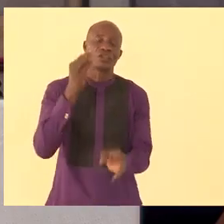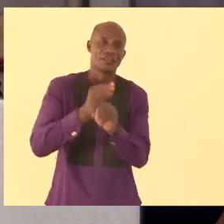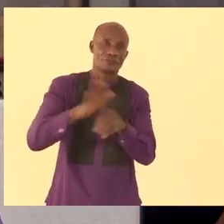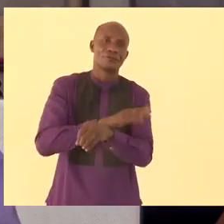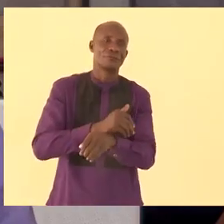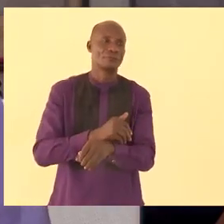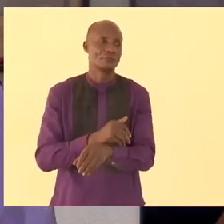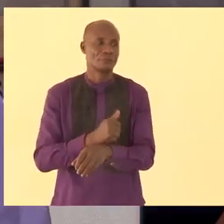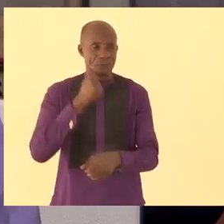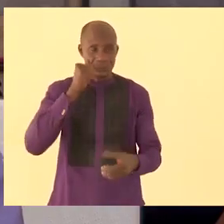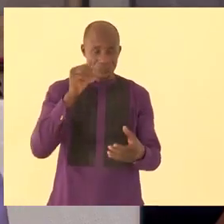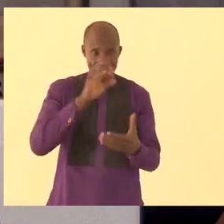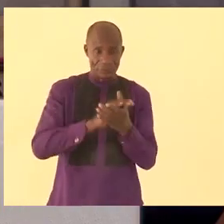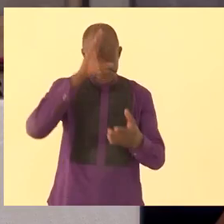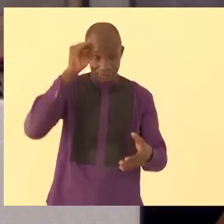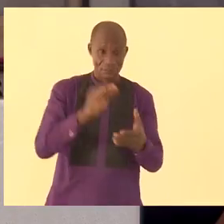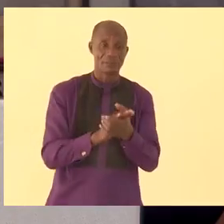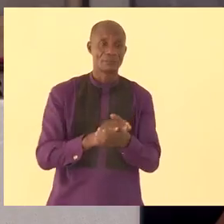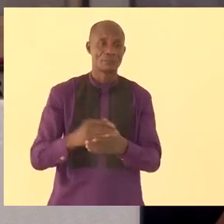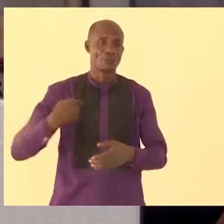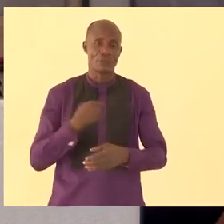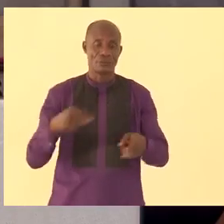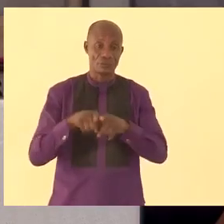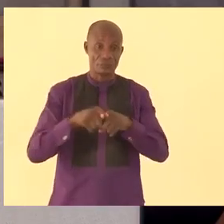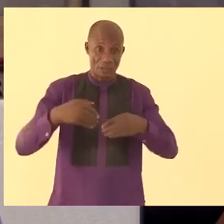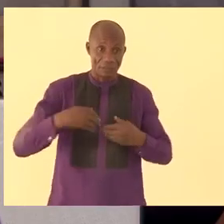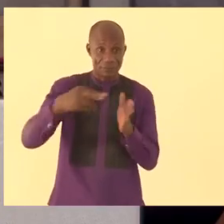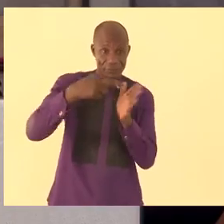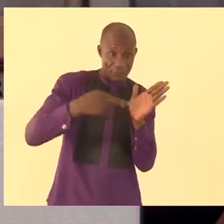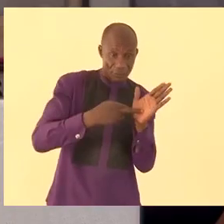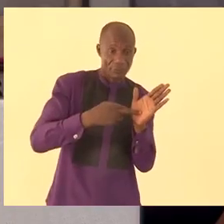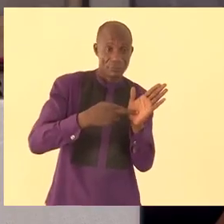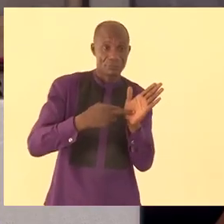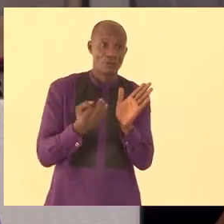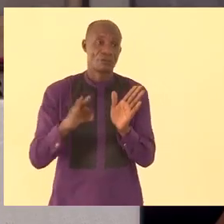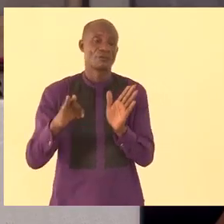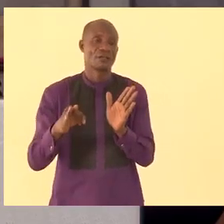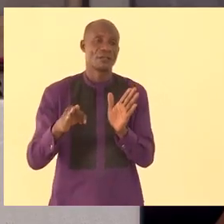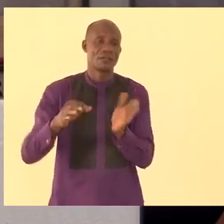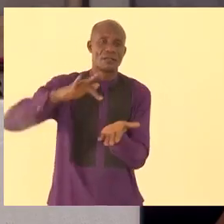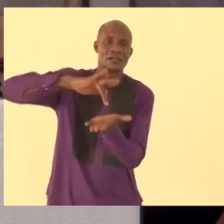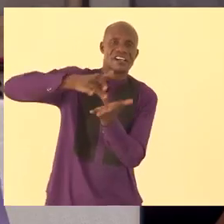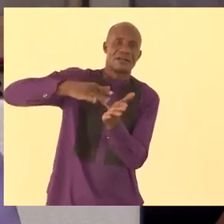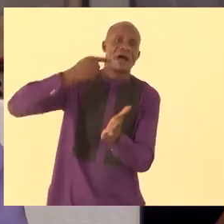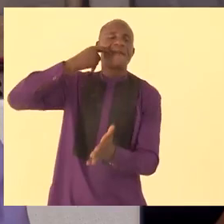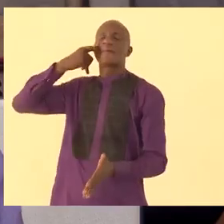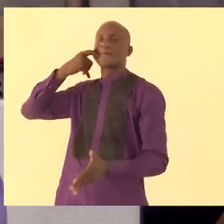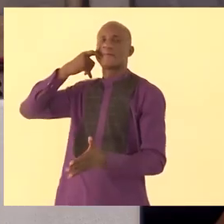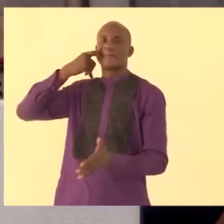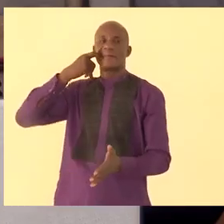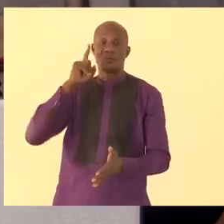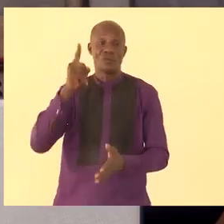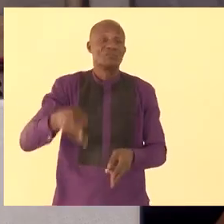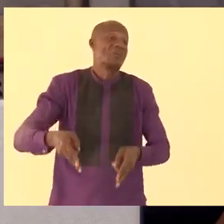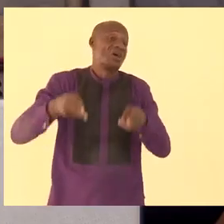Now we are having another record of being with drug addiction. One of the